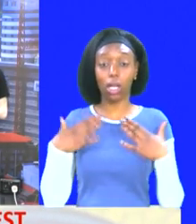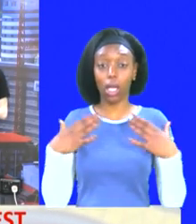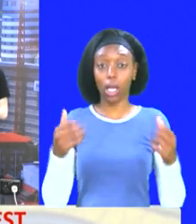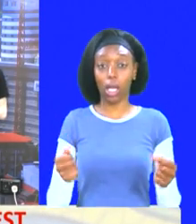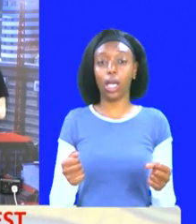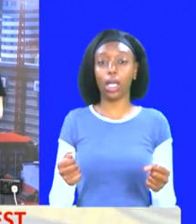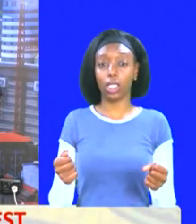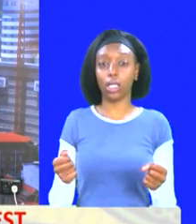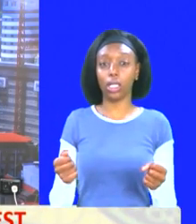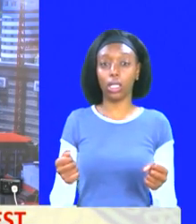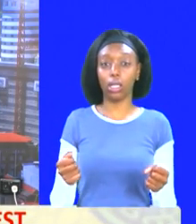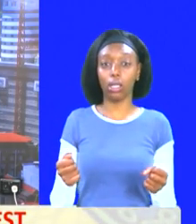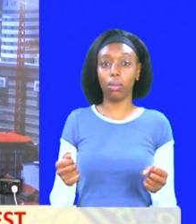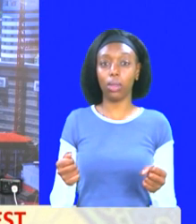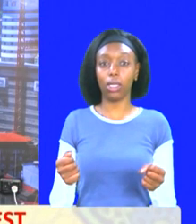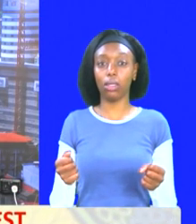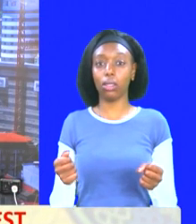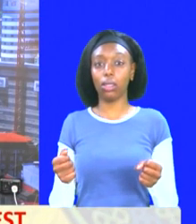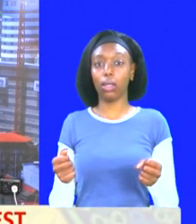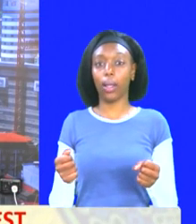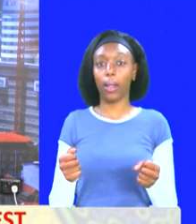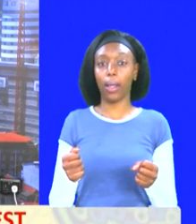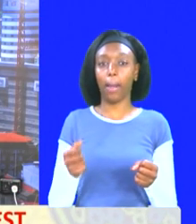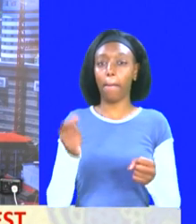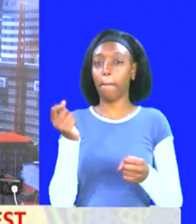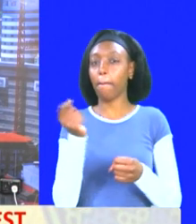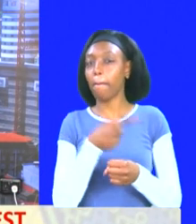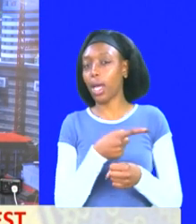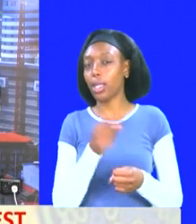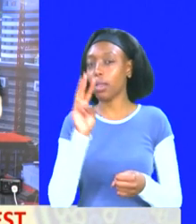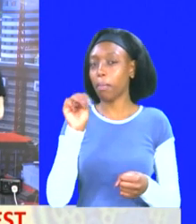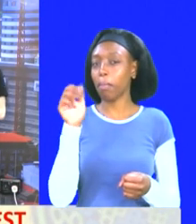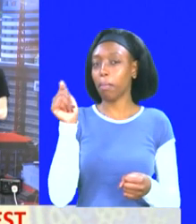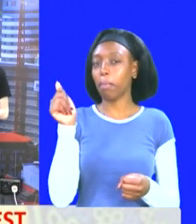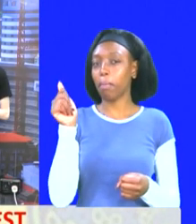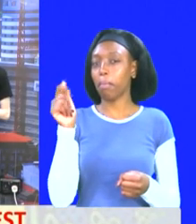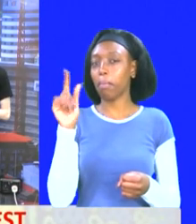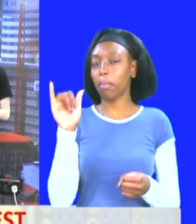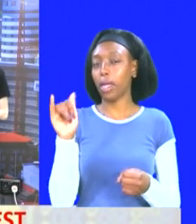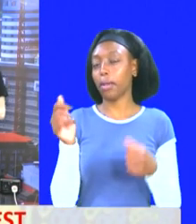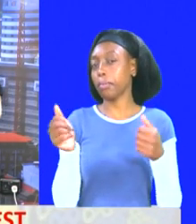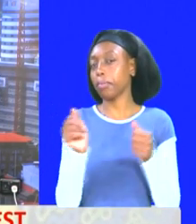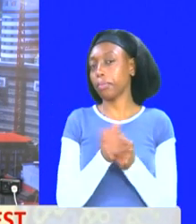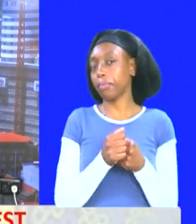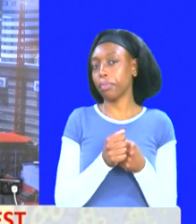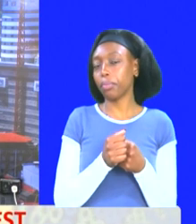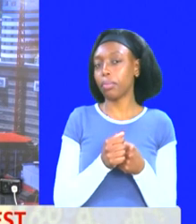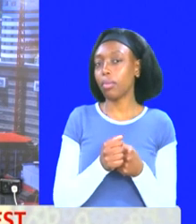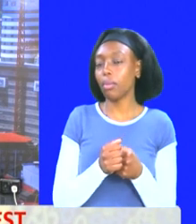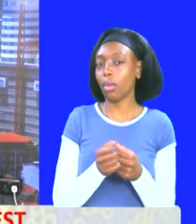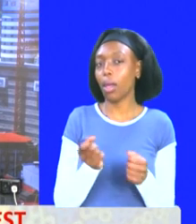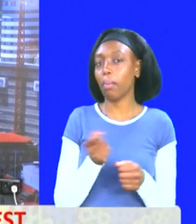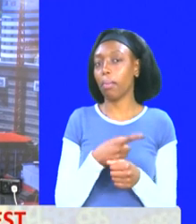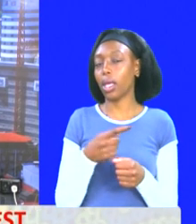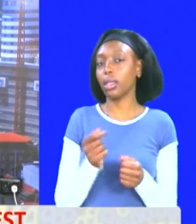was it, ilikuwa match up hivyo mami, Smollet, around May up hivyo. So sayi tafadhali, it's coming and it's being said again. Lakini